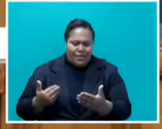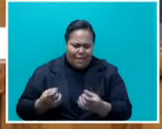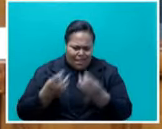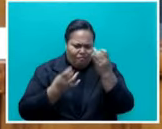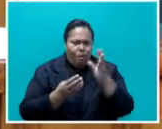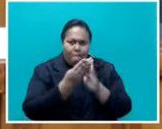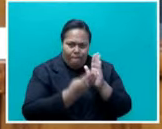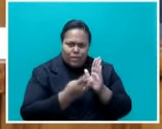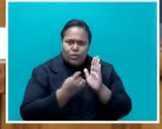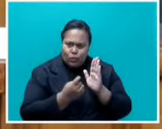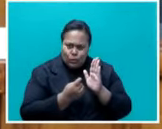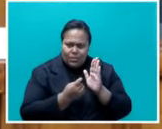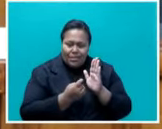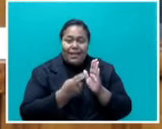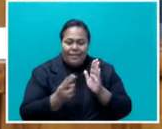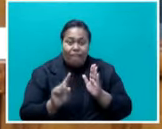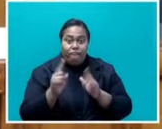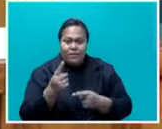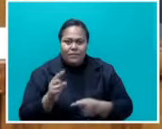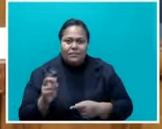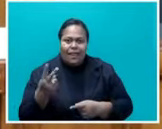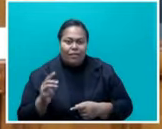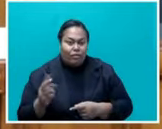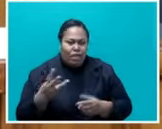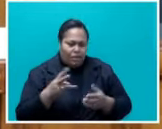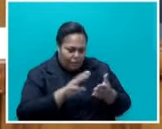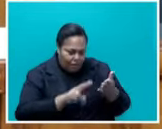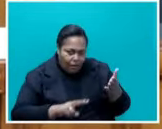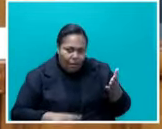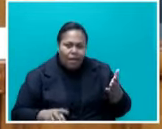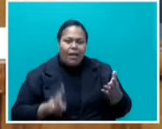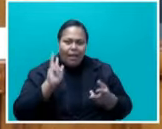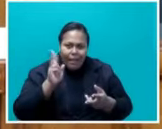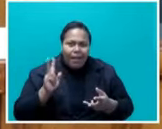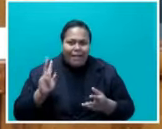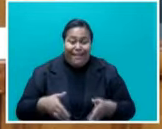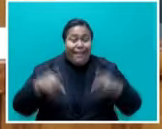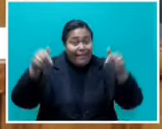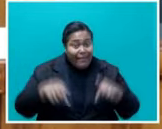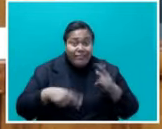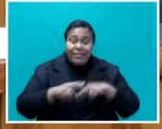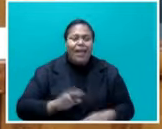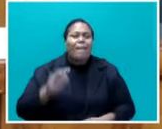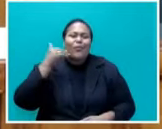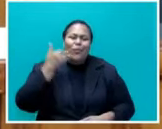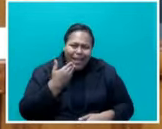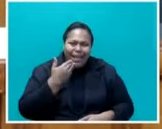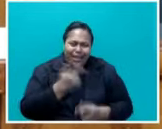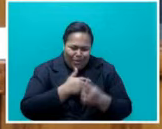second reading, and the third reading. Over here, we should be ashamed of ourselves that we are making laws in this manner in this